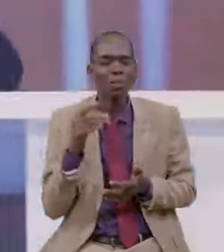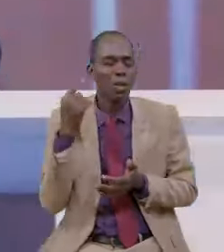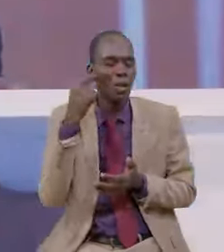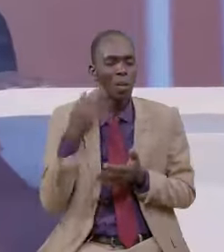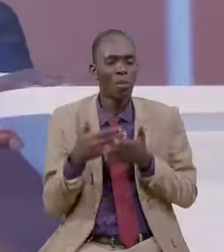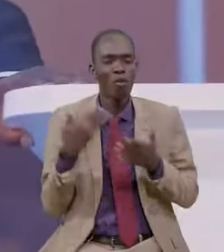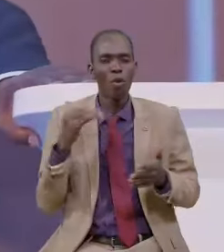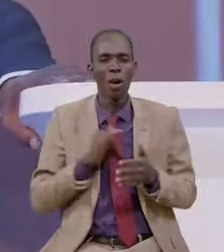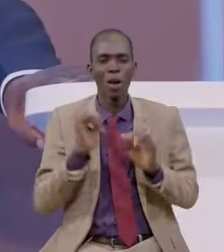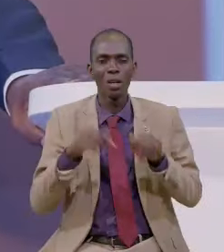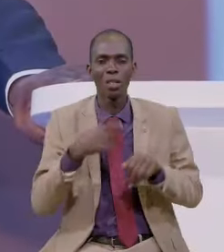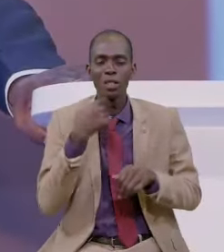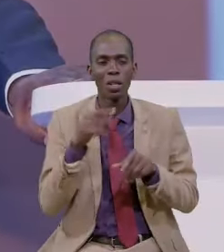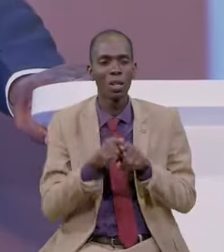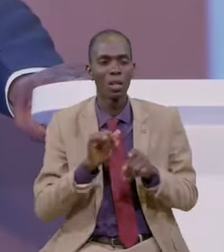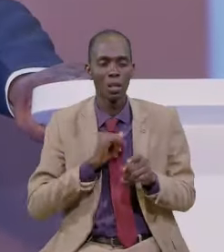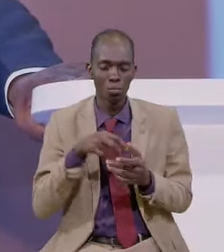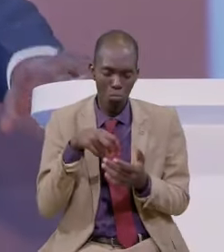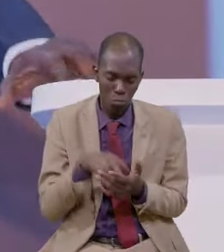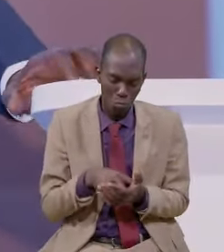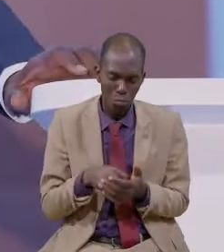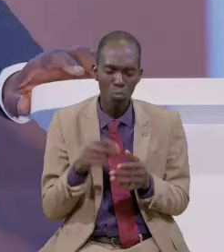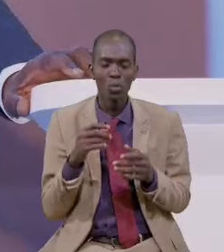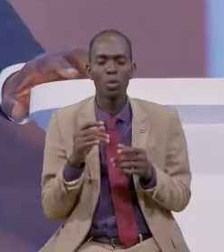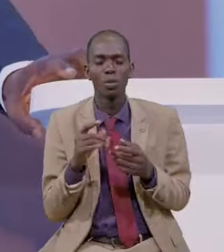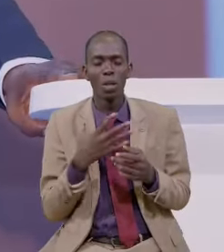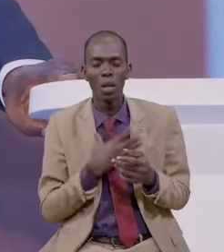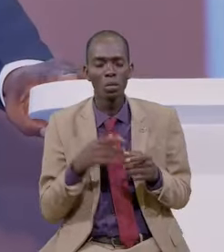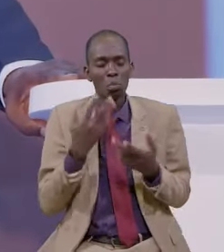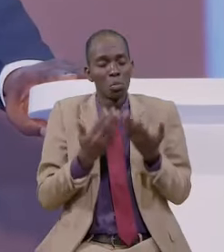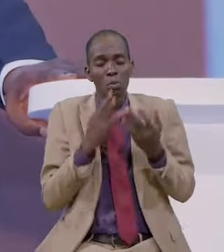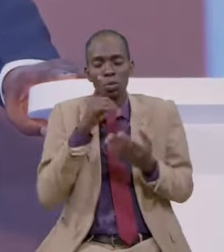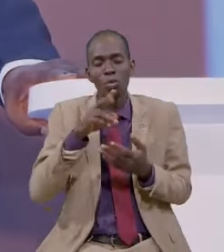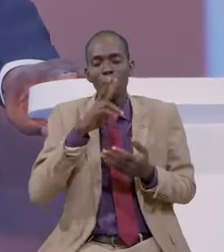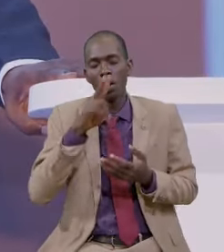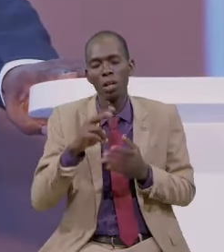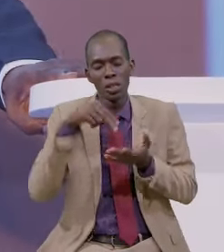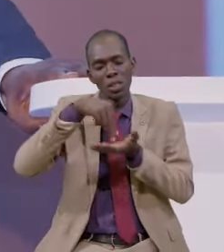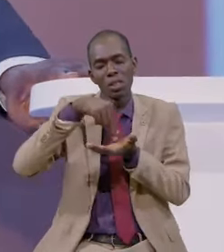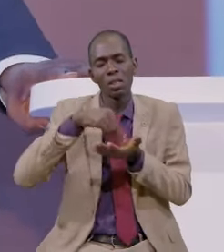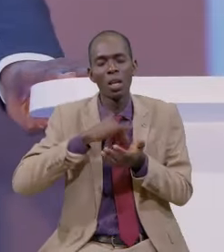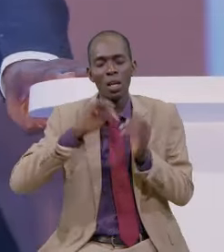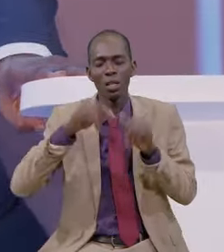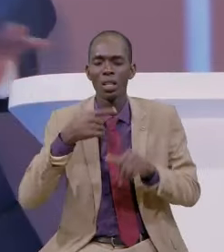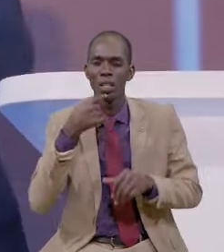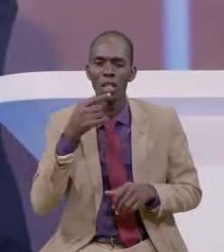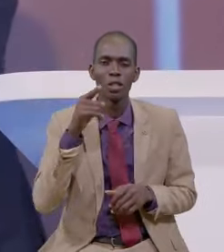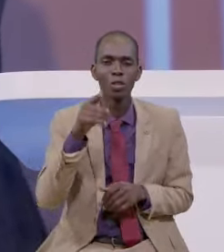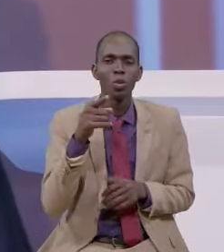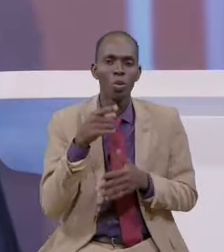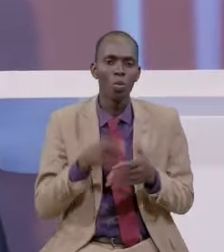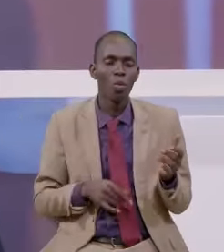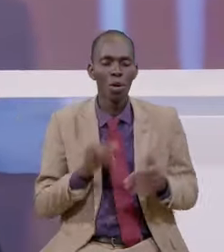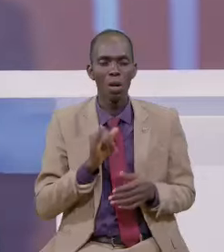I went on my knees, maybe you're standing up or you're kneeling, I can tell you what I said to God. I can tell